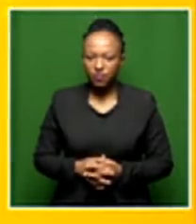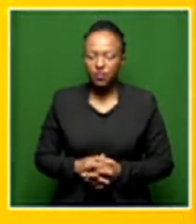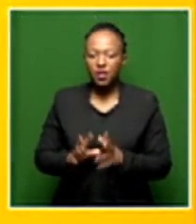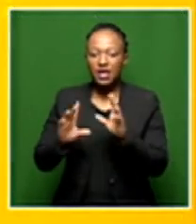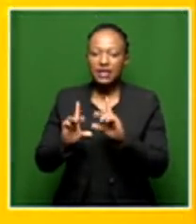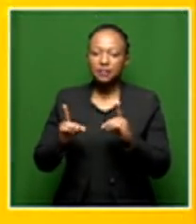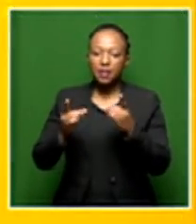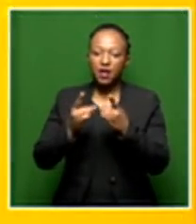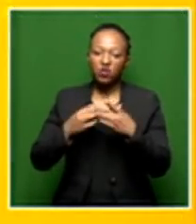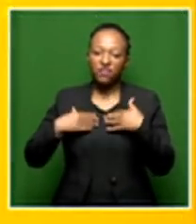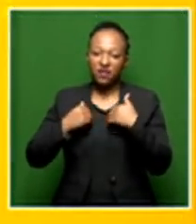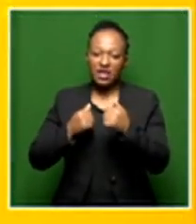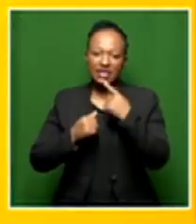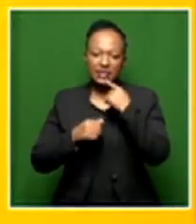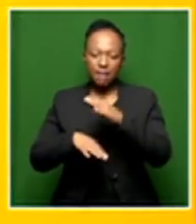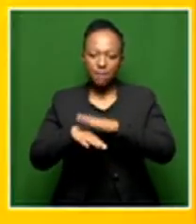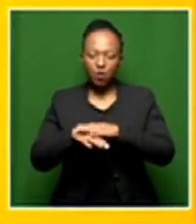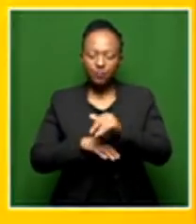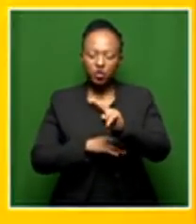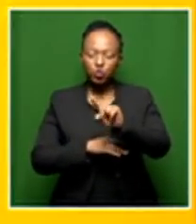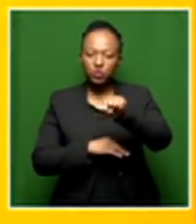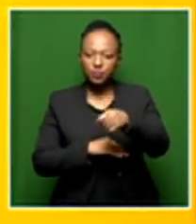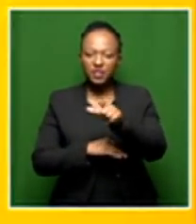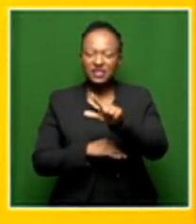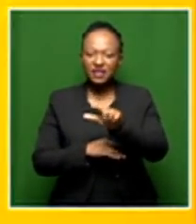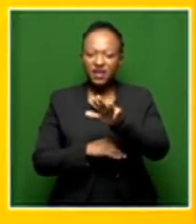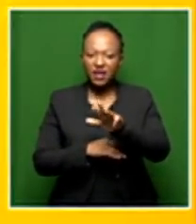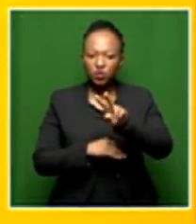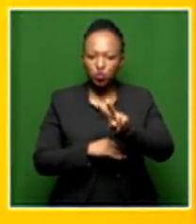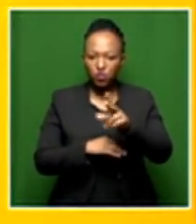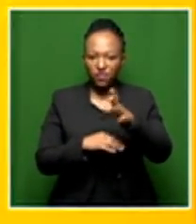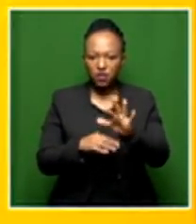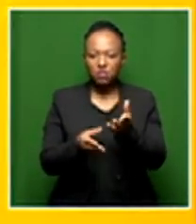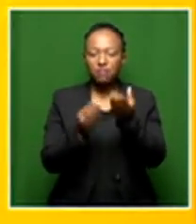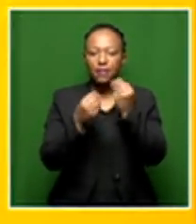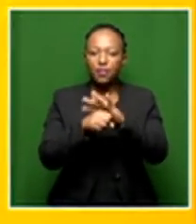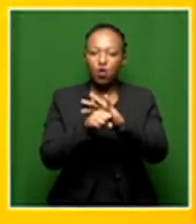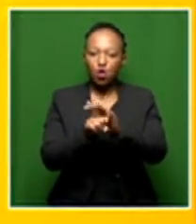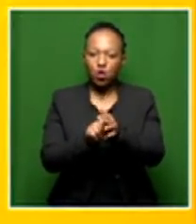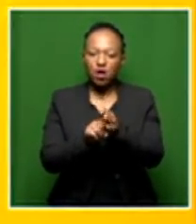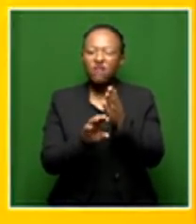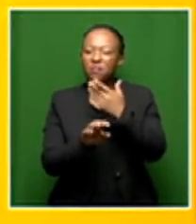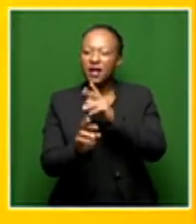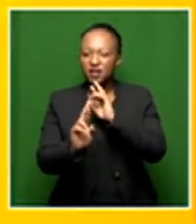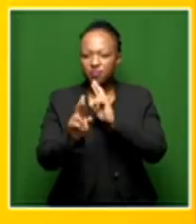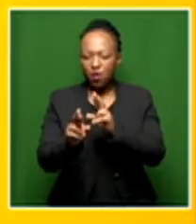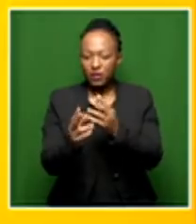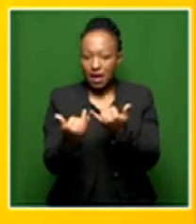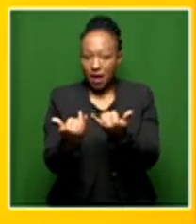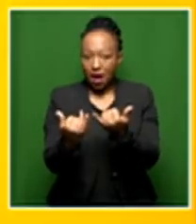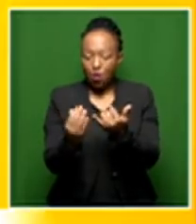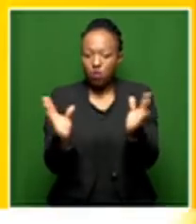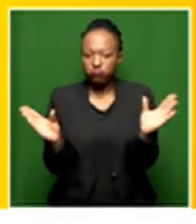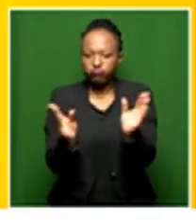The health department says another 2,792 people have tested positive for the coronavirus in the latest reporting period, taking